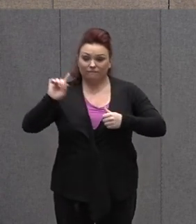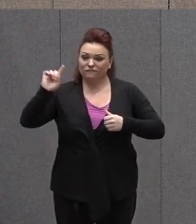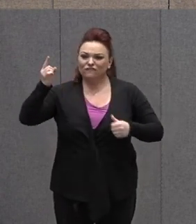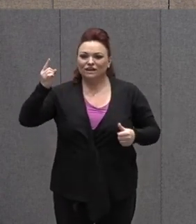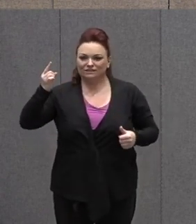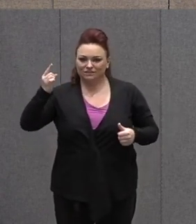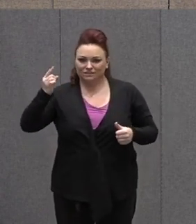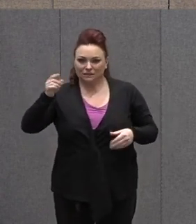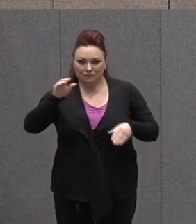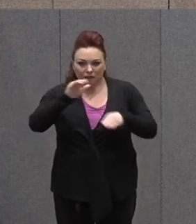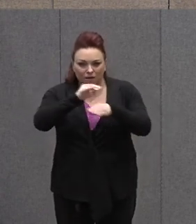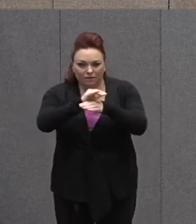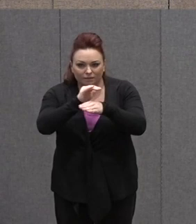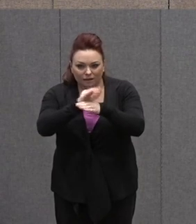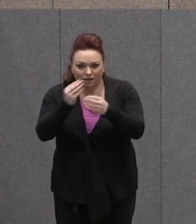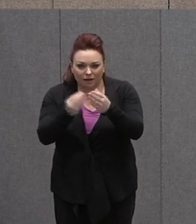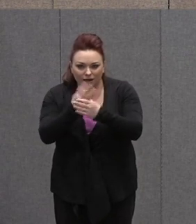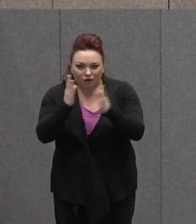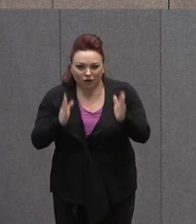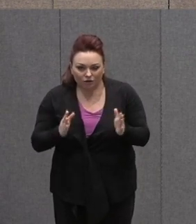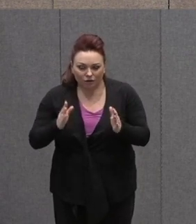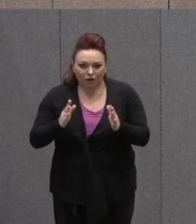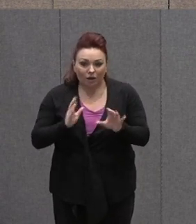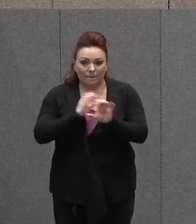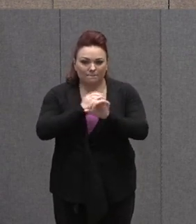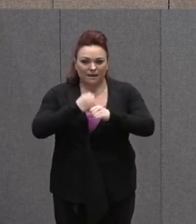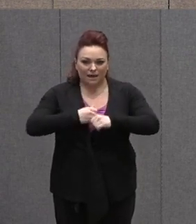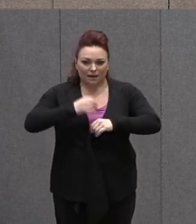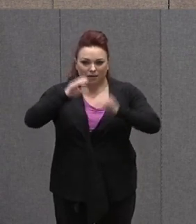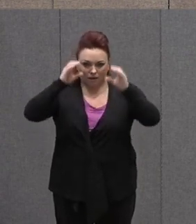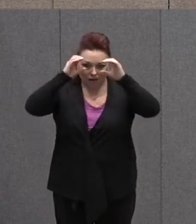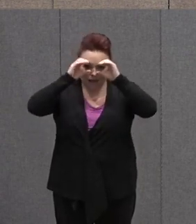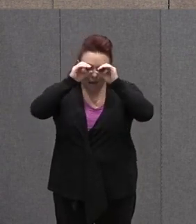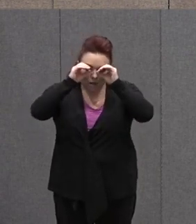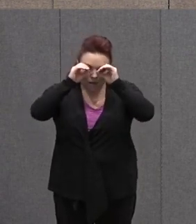First, the night gardener sculpted an owl.